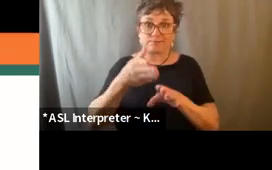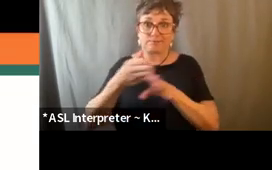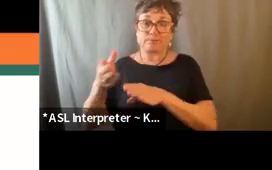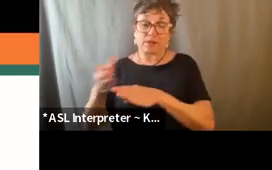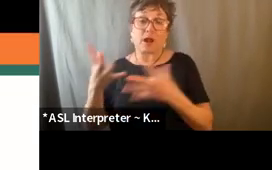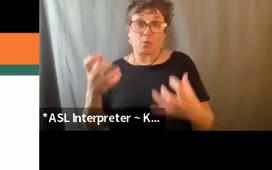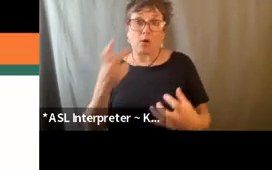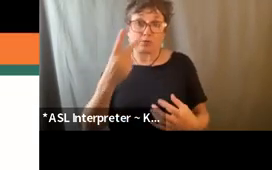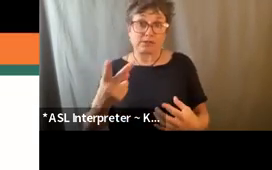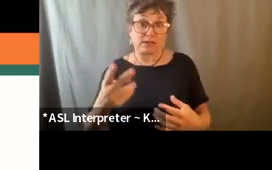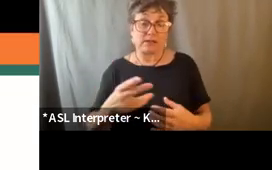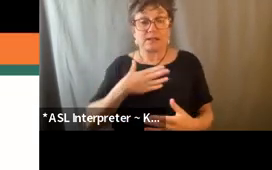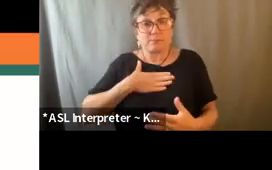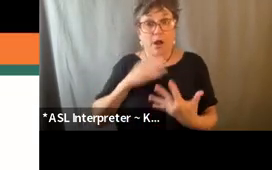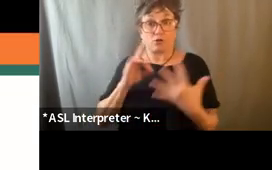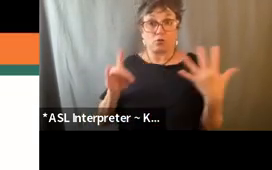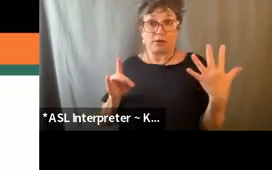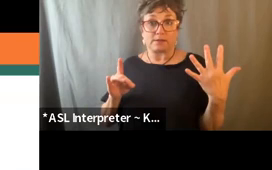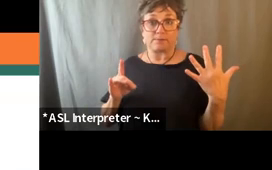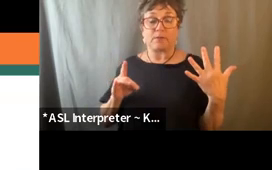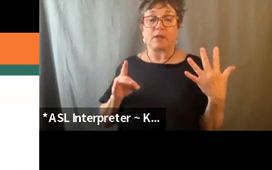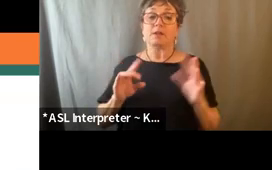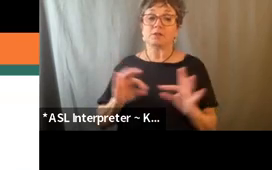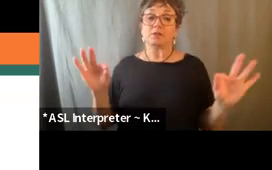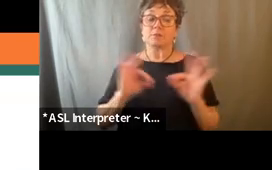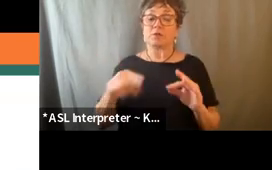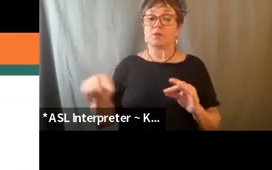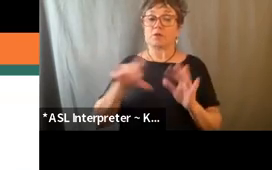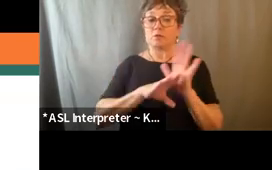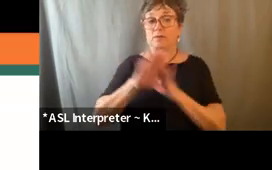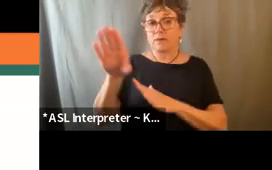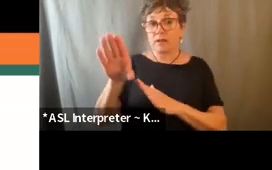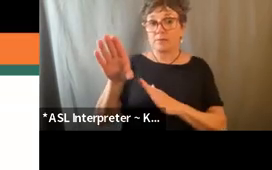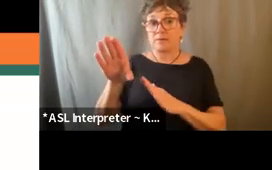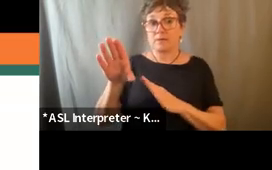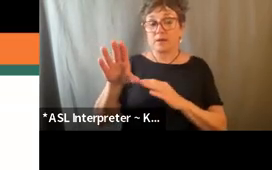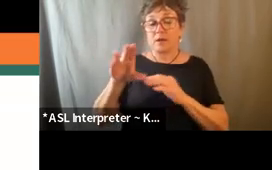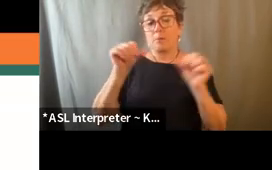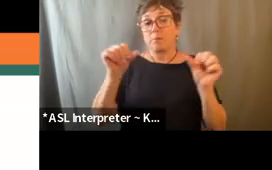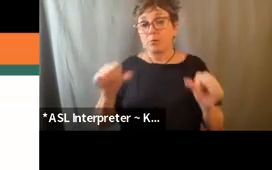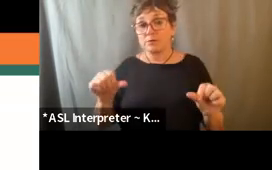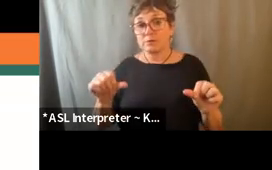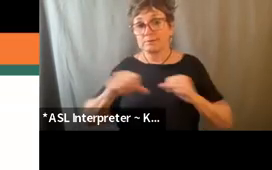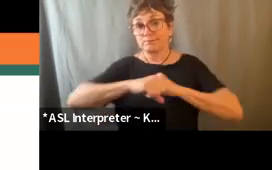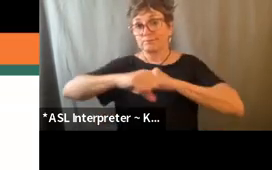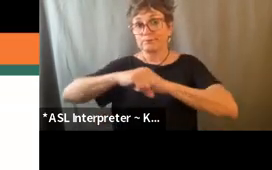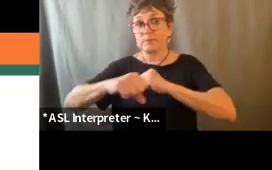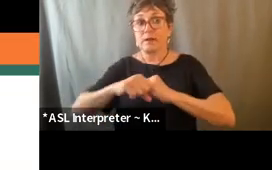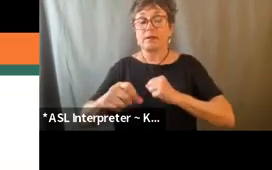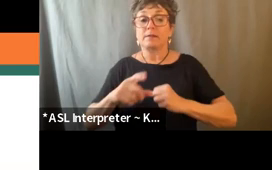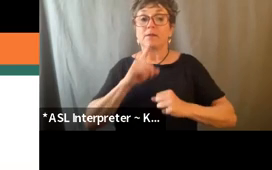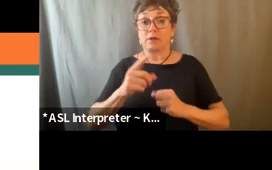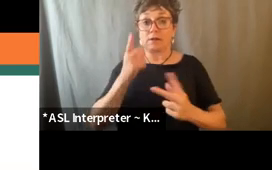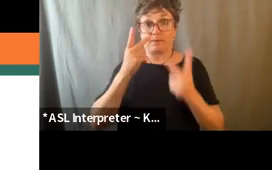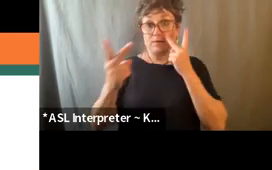And so you want to make sure that, you're creating these posts that, are going to be visually aligning as